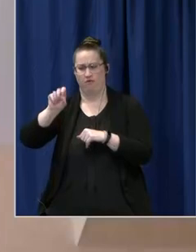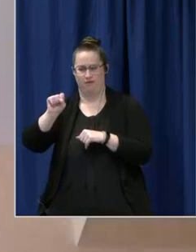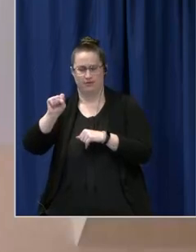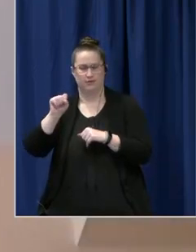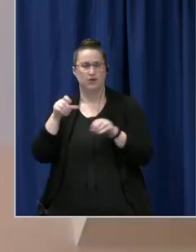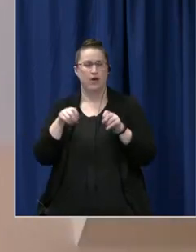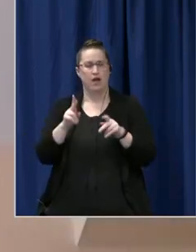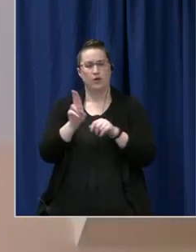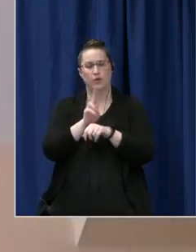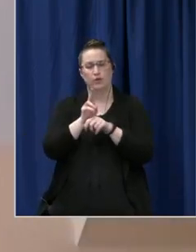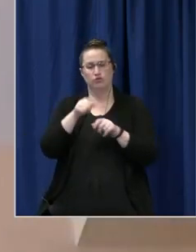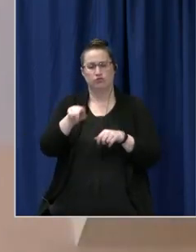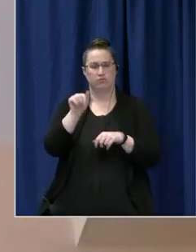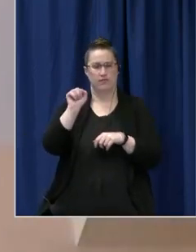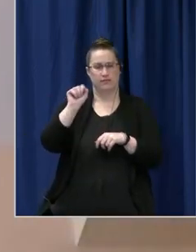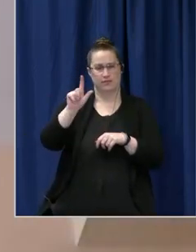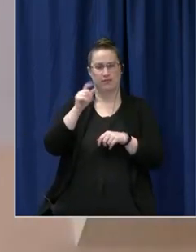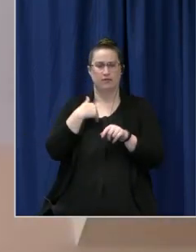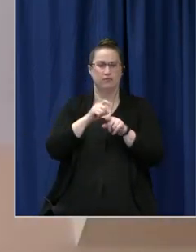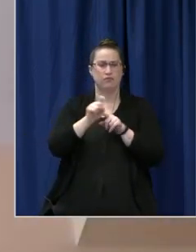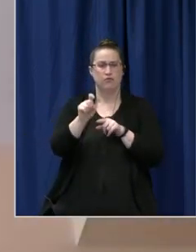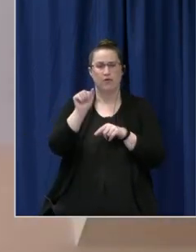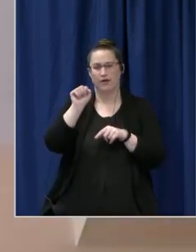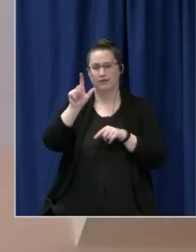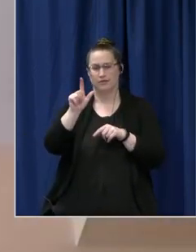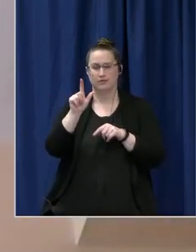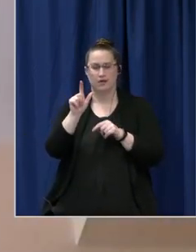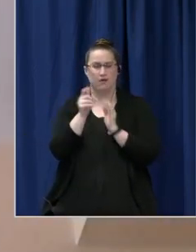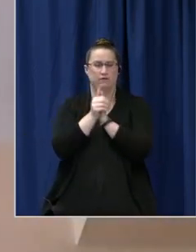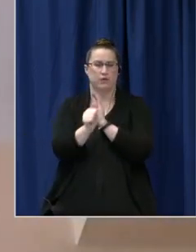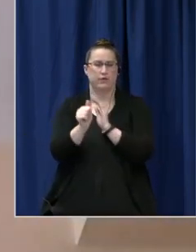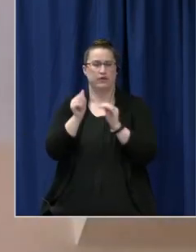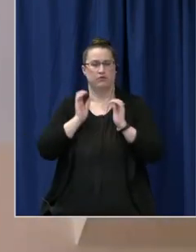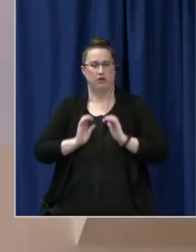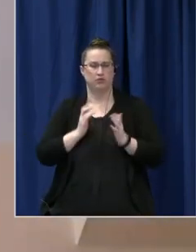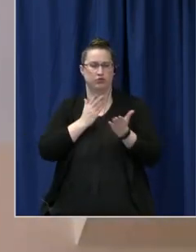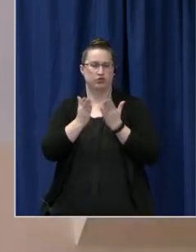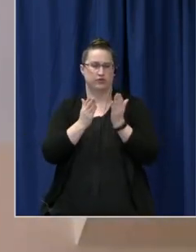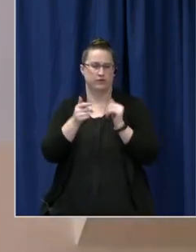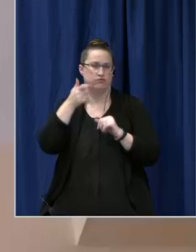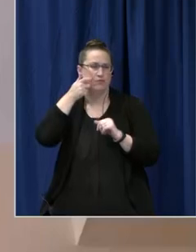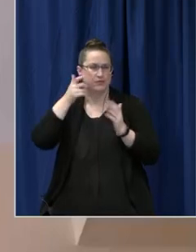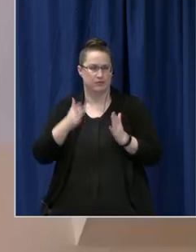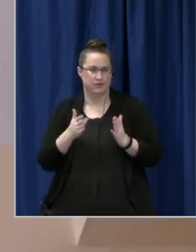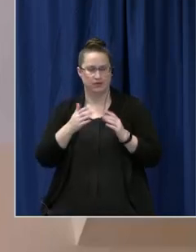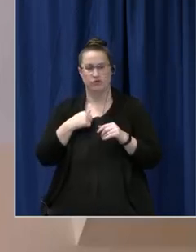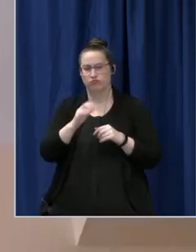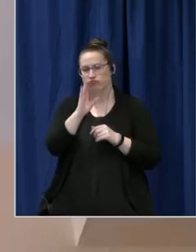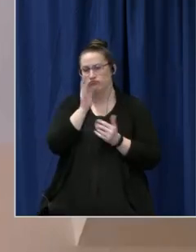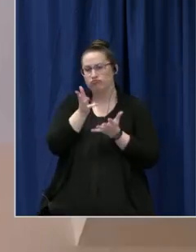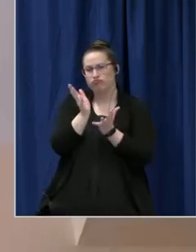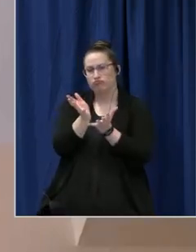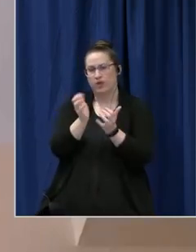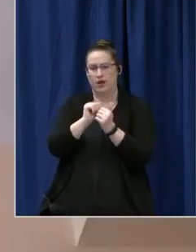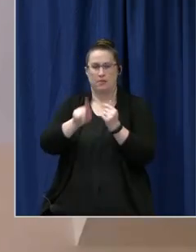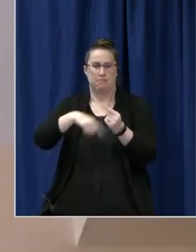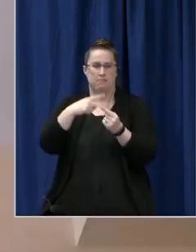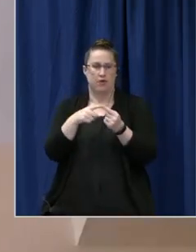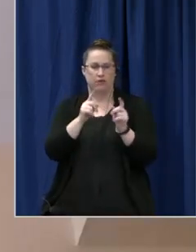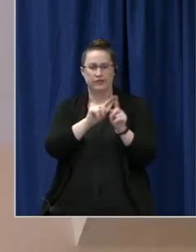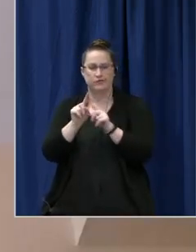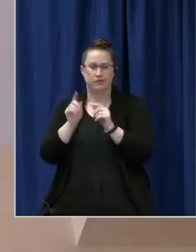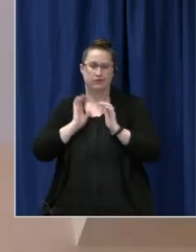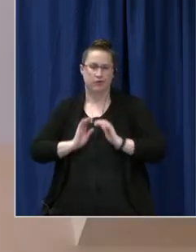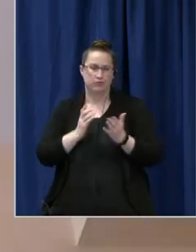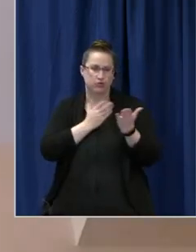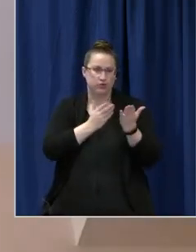users of American Sign Language to video call ASL Fluent customer service agents directly to discuss customer service related issues, or